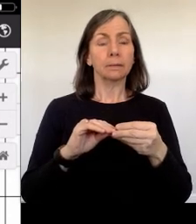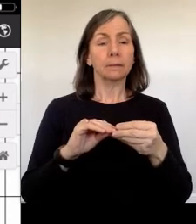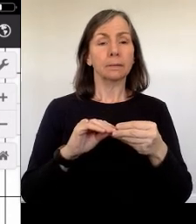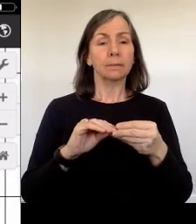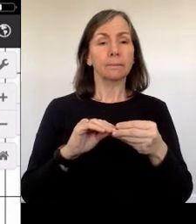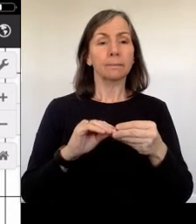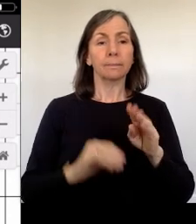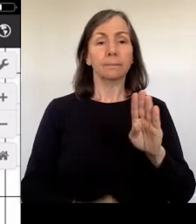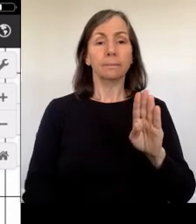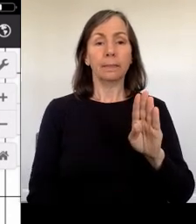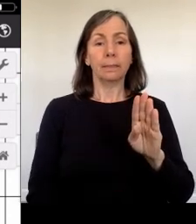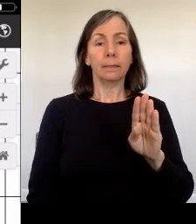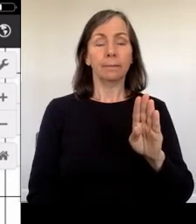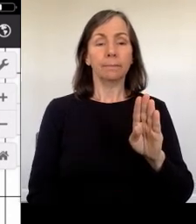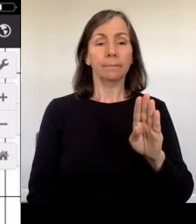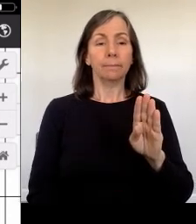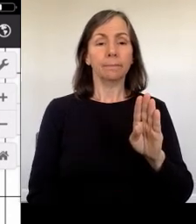b